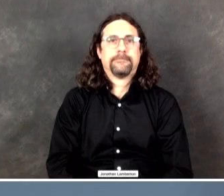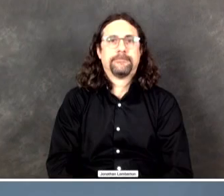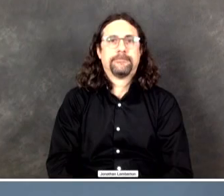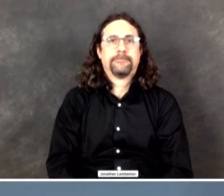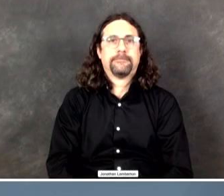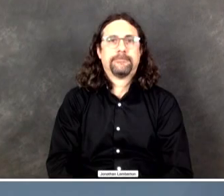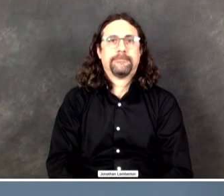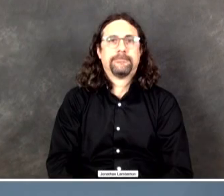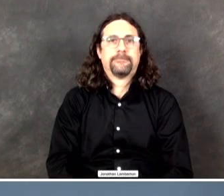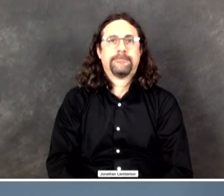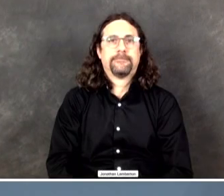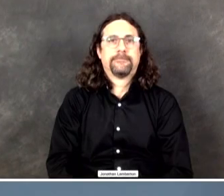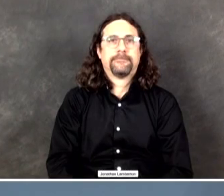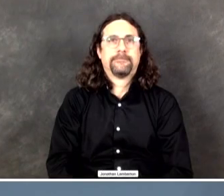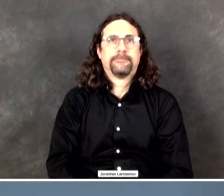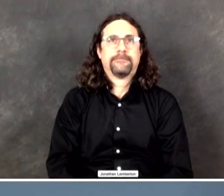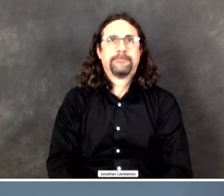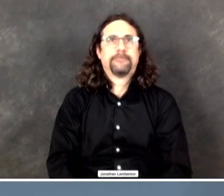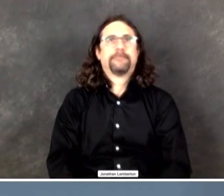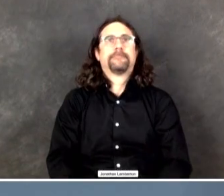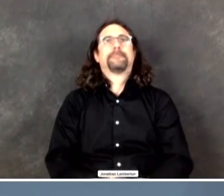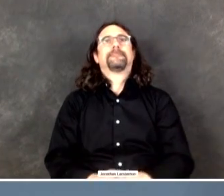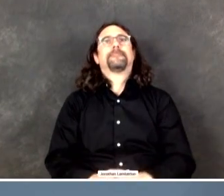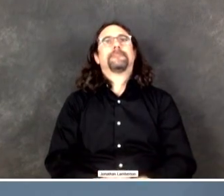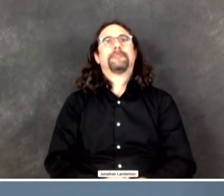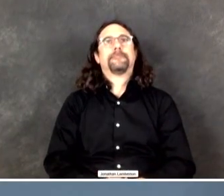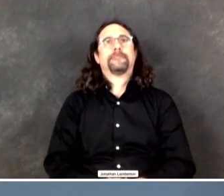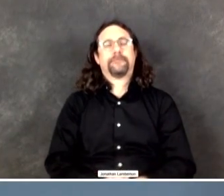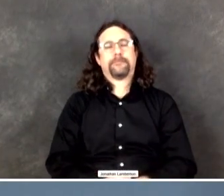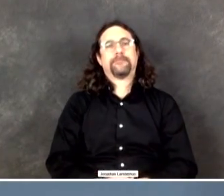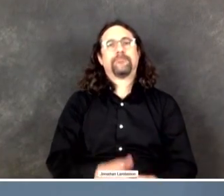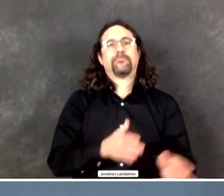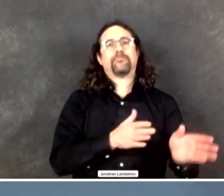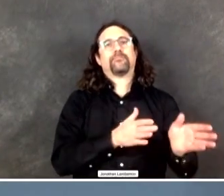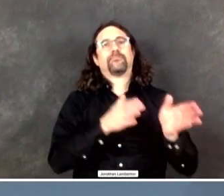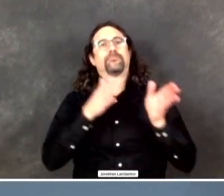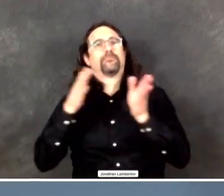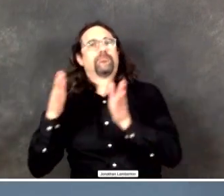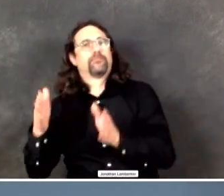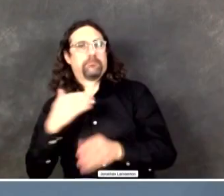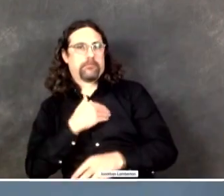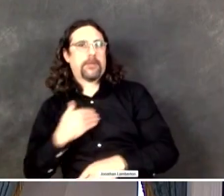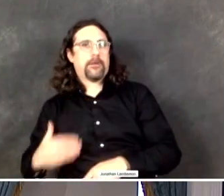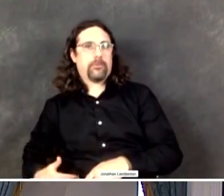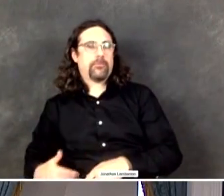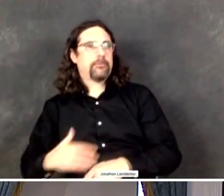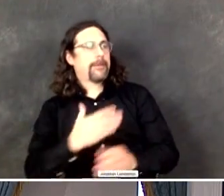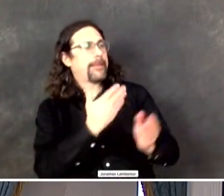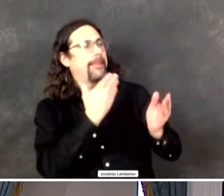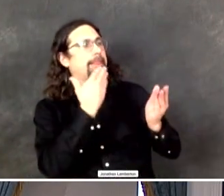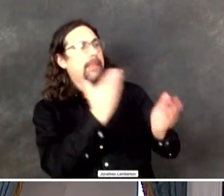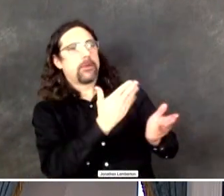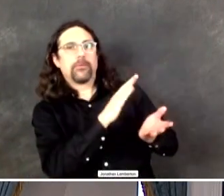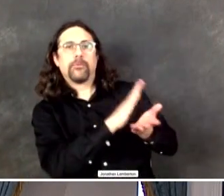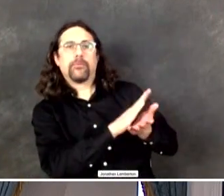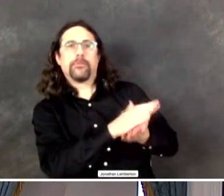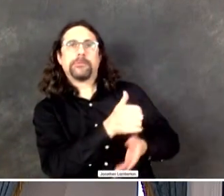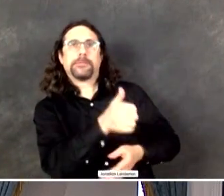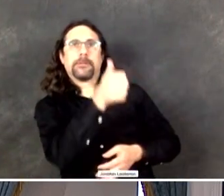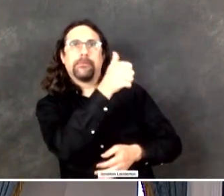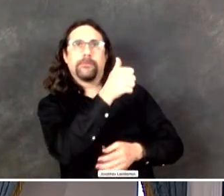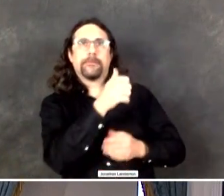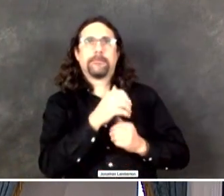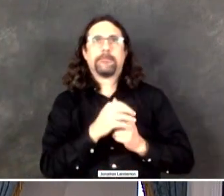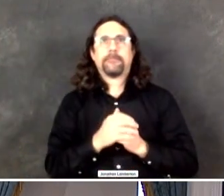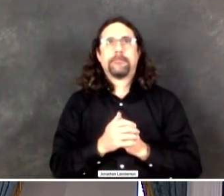Mayor, thank you. Thank you very much, Chancellor. Let me just turn to a couple other quick items, important matters, but I want to get through